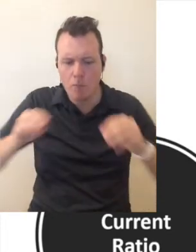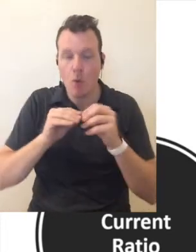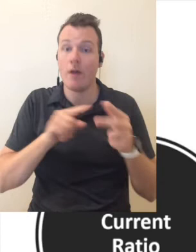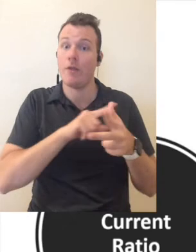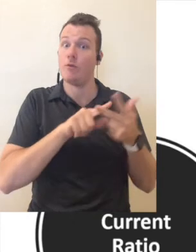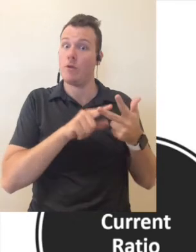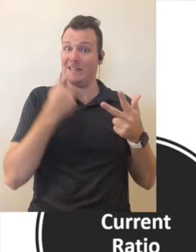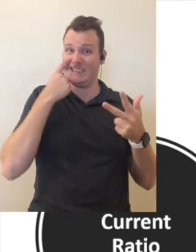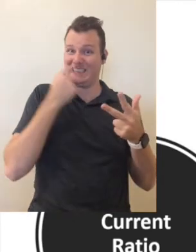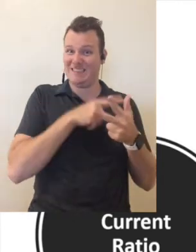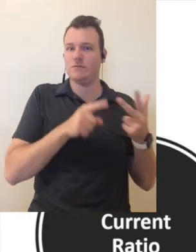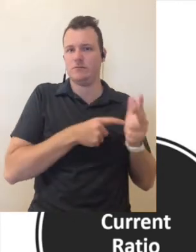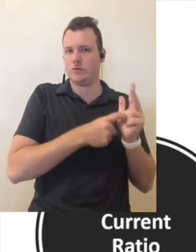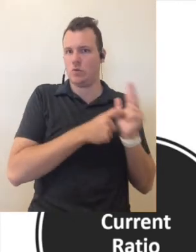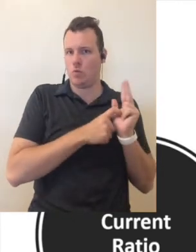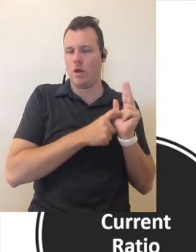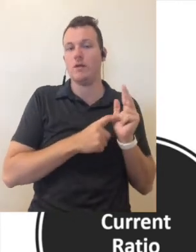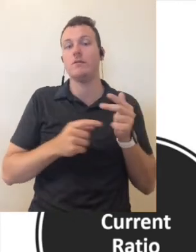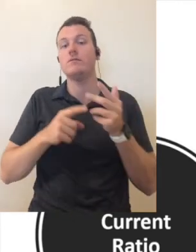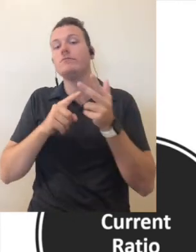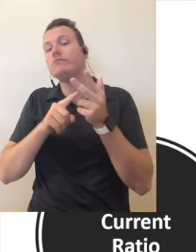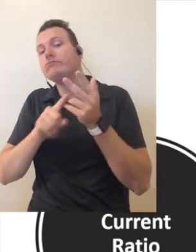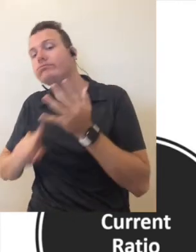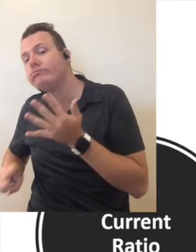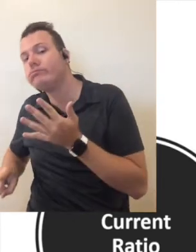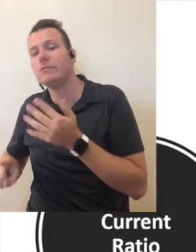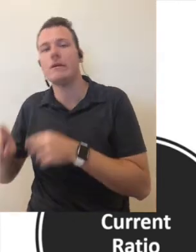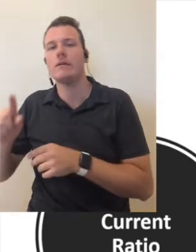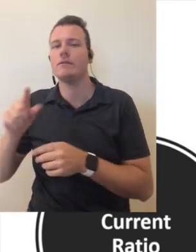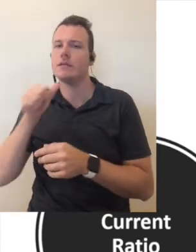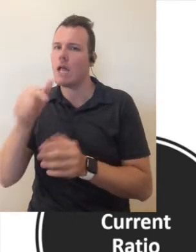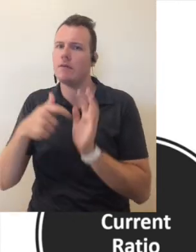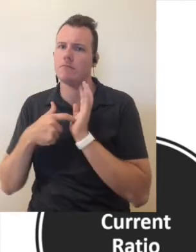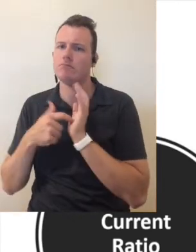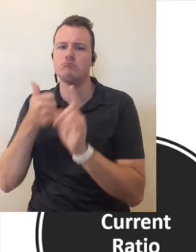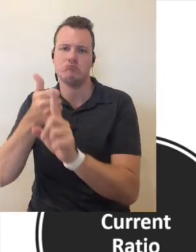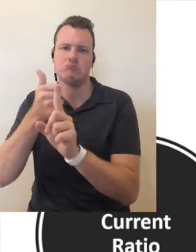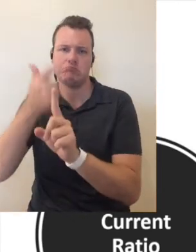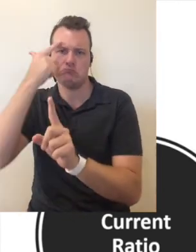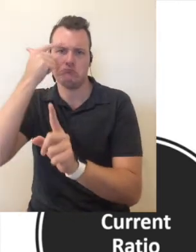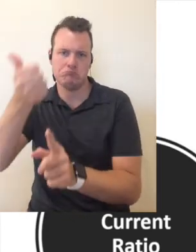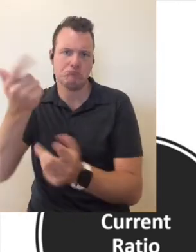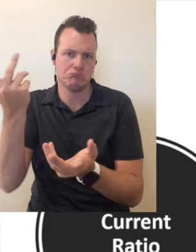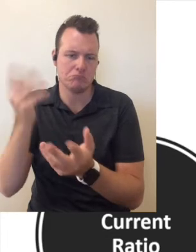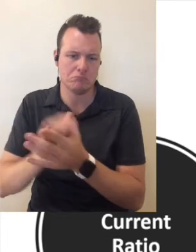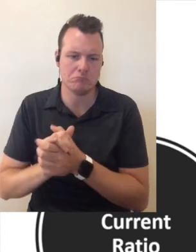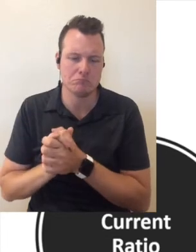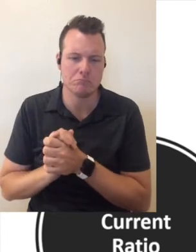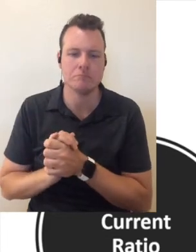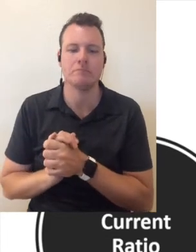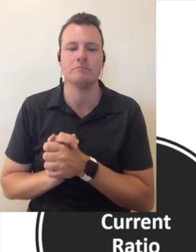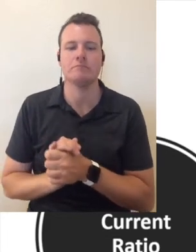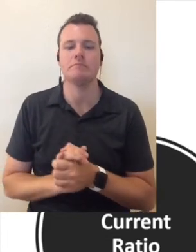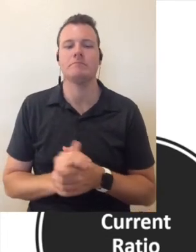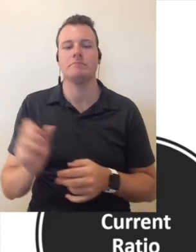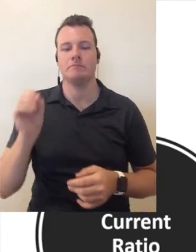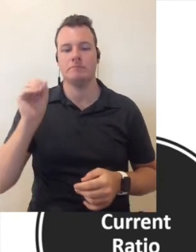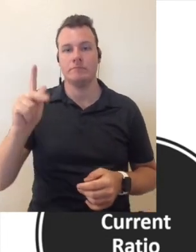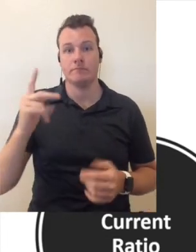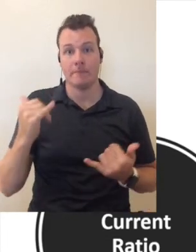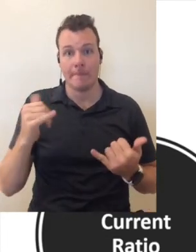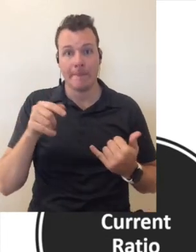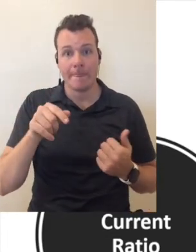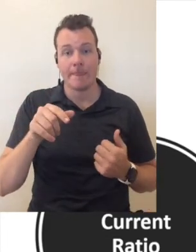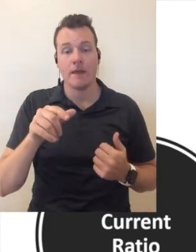that I just showed you are mandatory. These other ones here are not necessarily mandatory. They're up to you, okay? So here